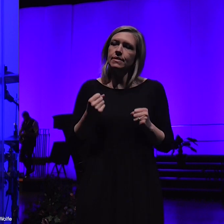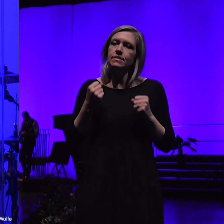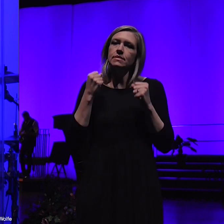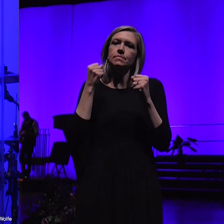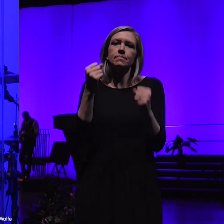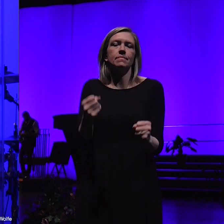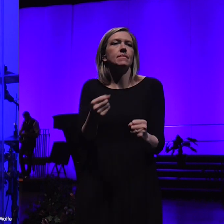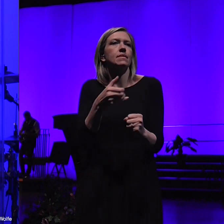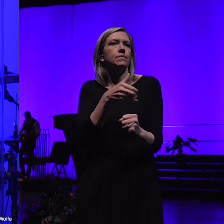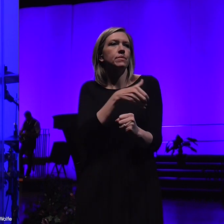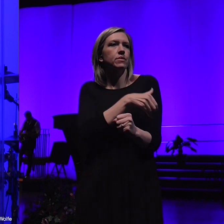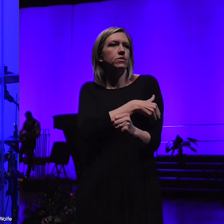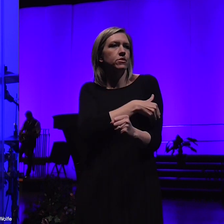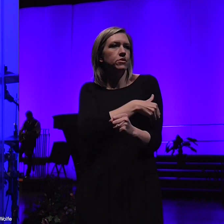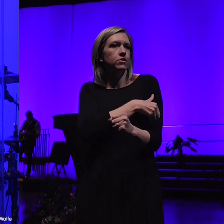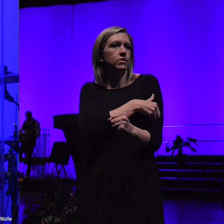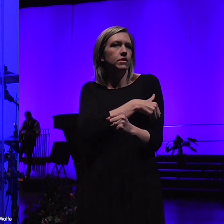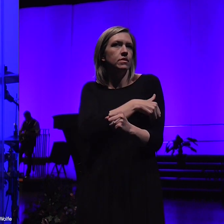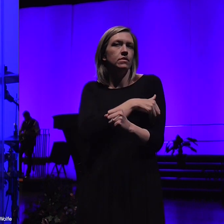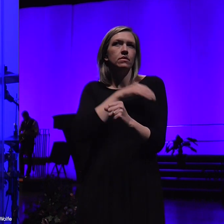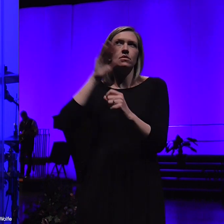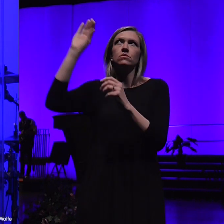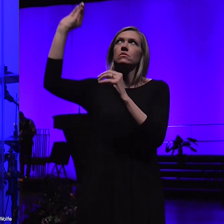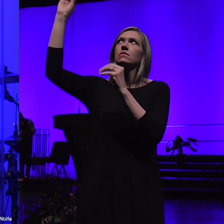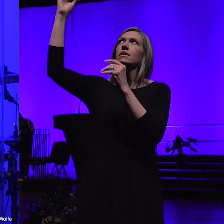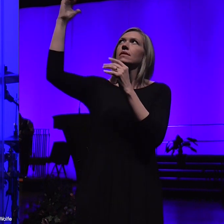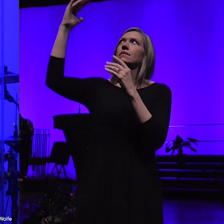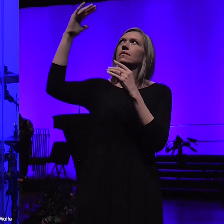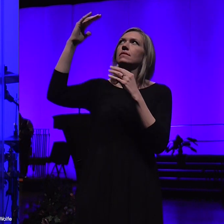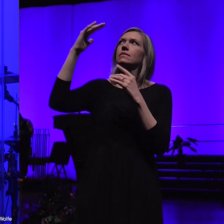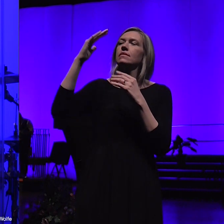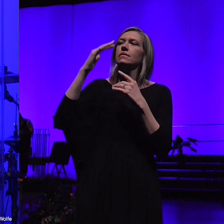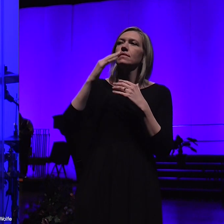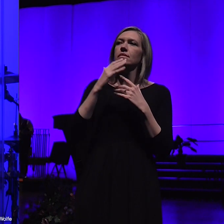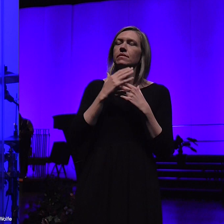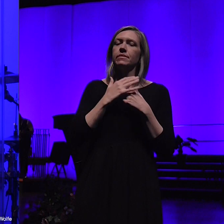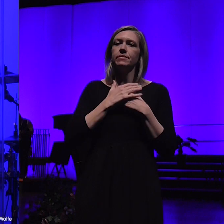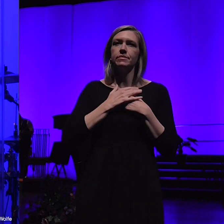the mighty power and the